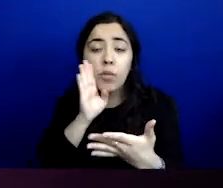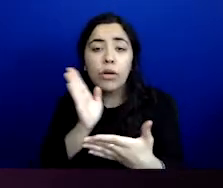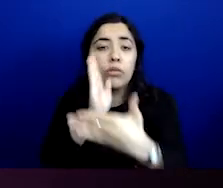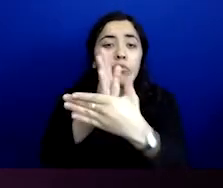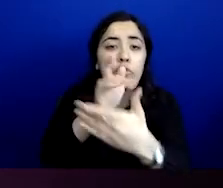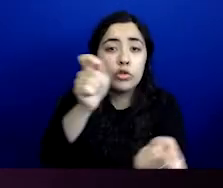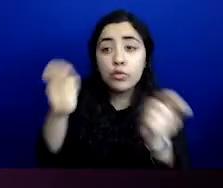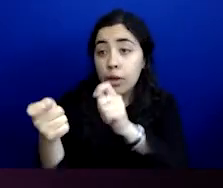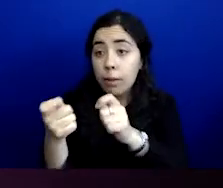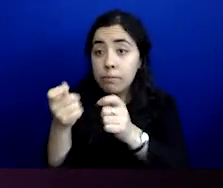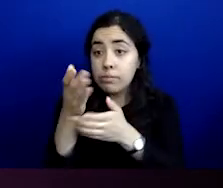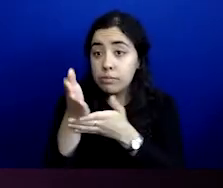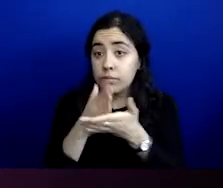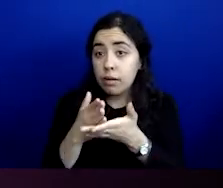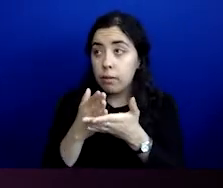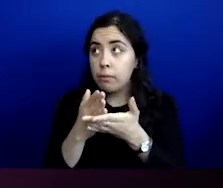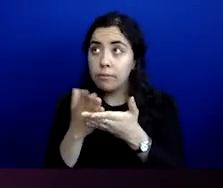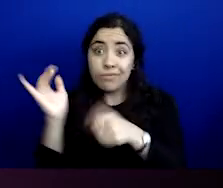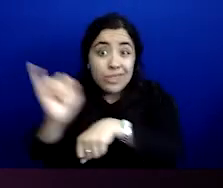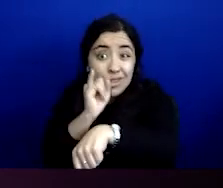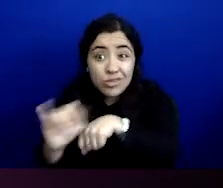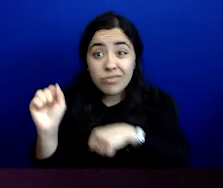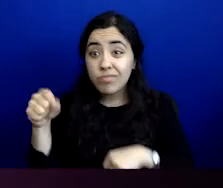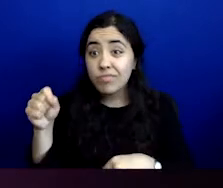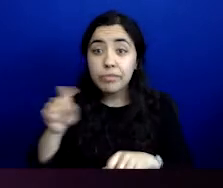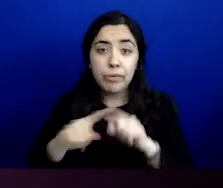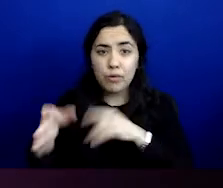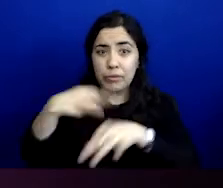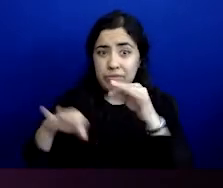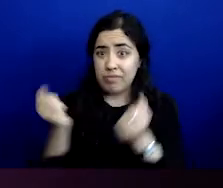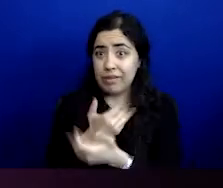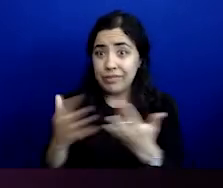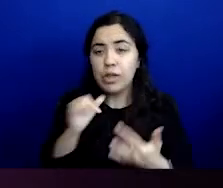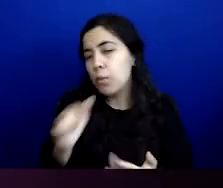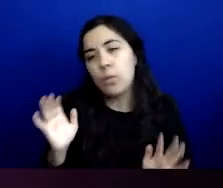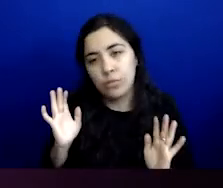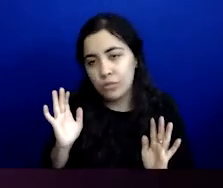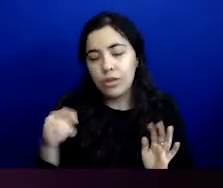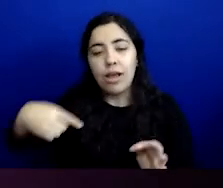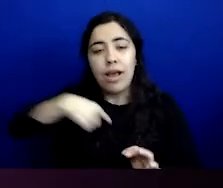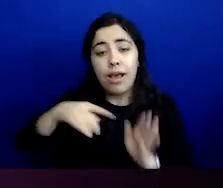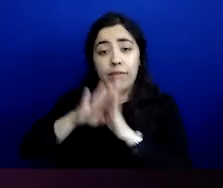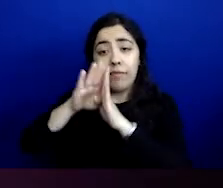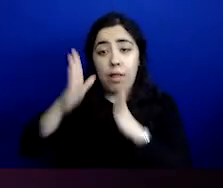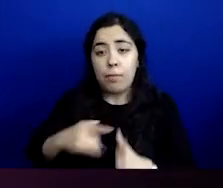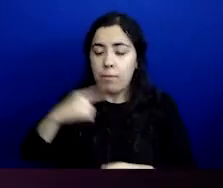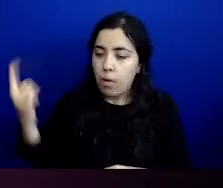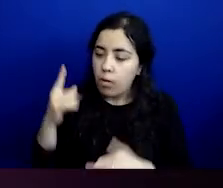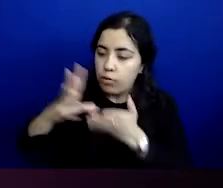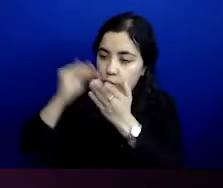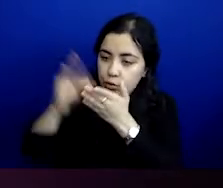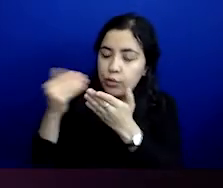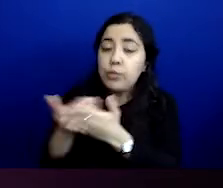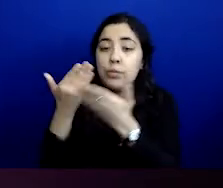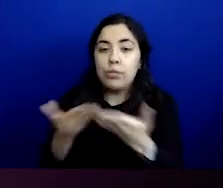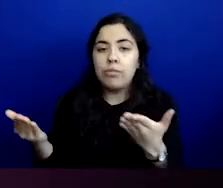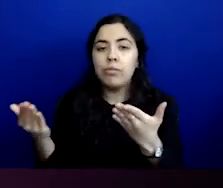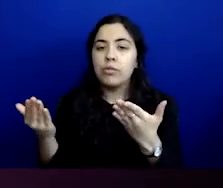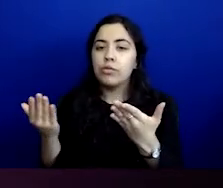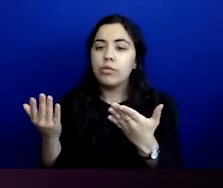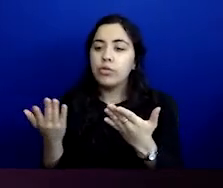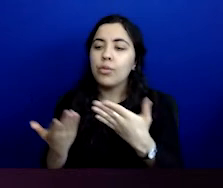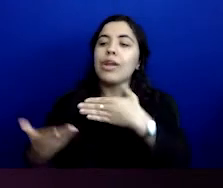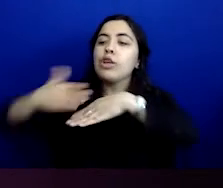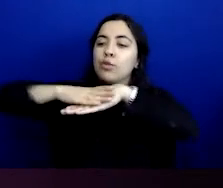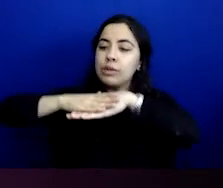certain industries, but it's not going to replace everything. Instead, I, as a developer, am always learning new things to increase